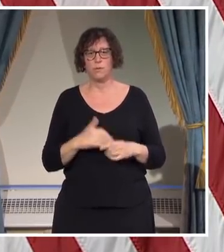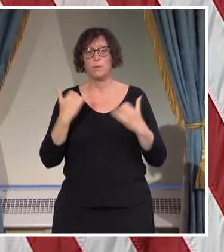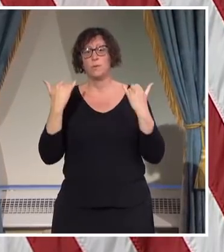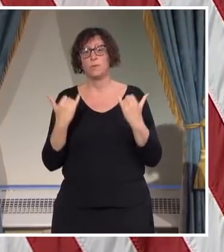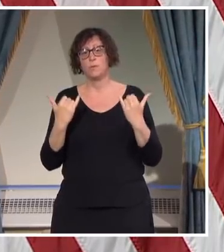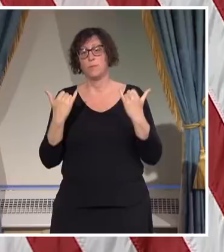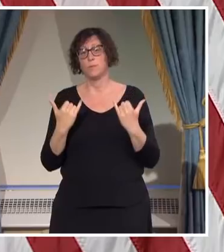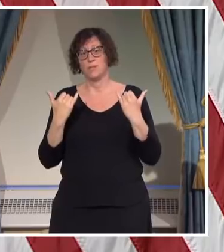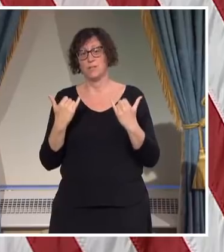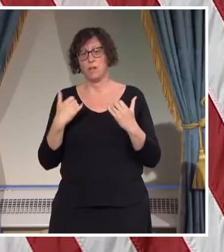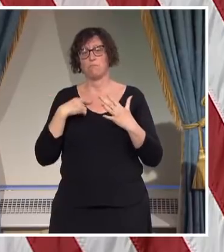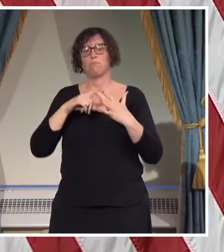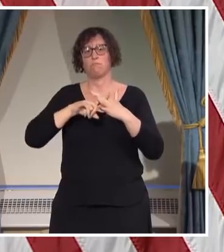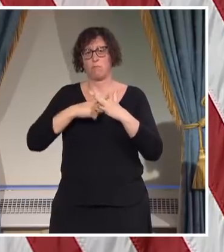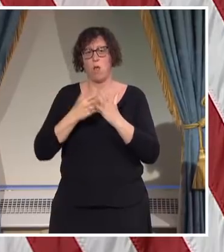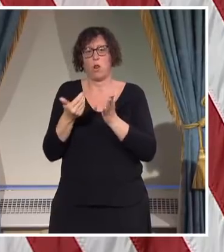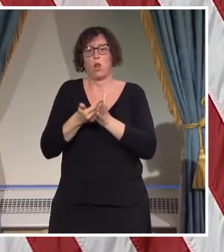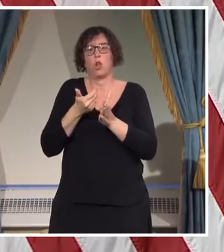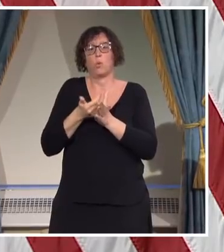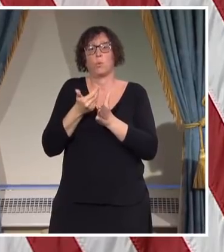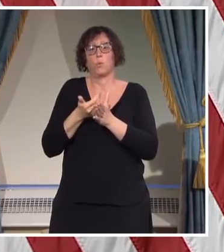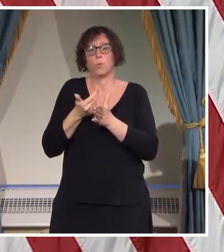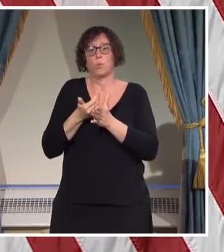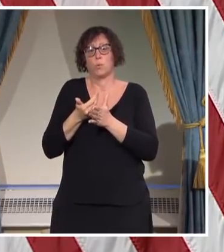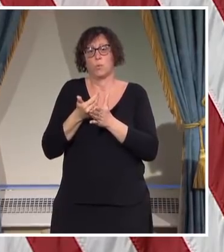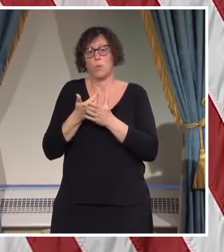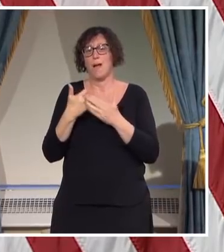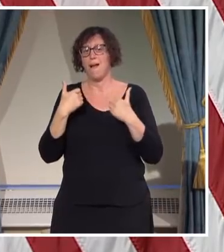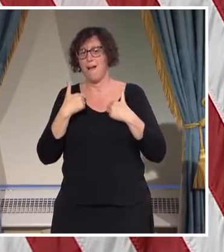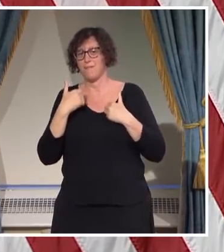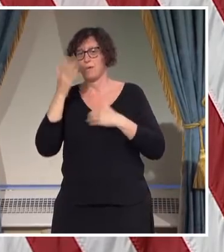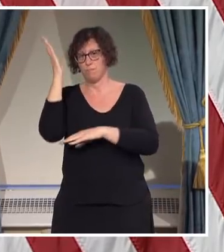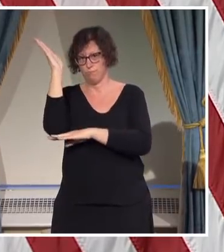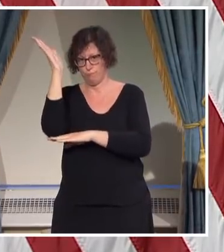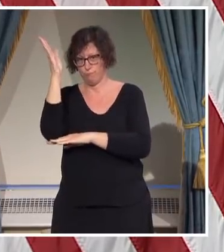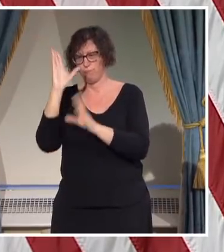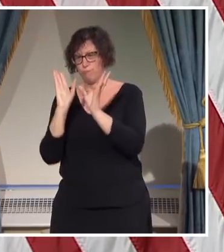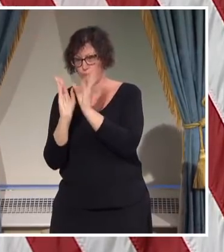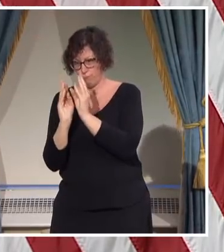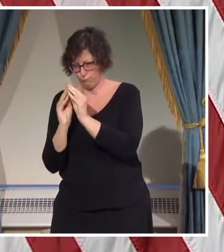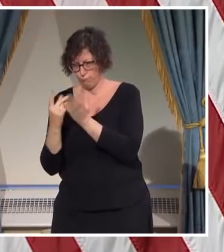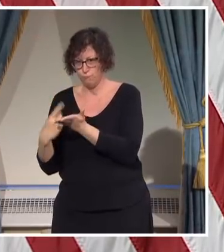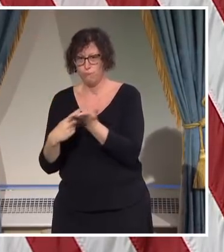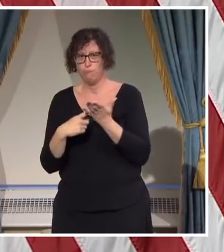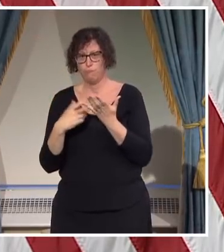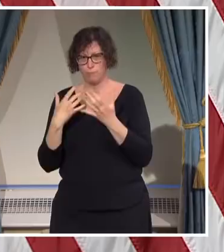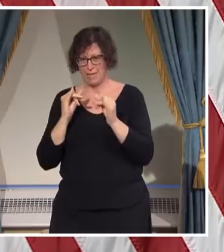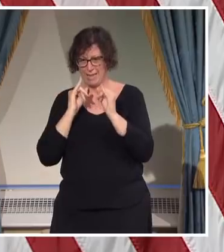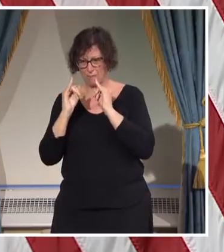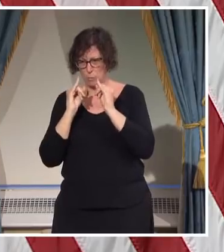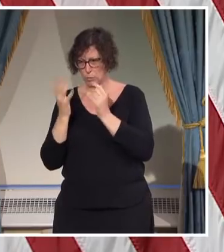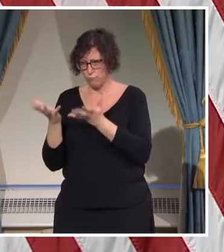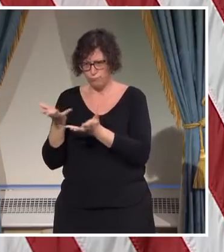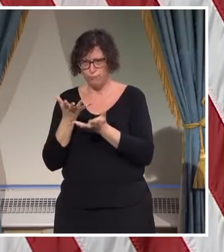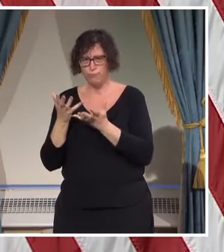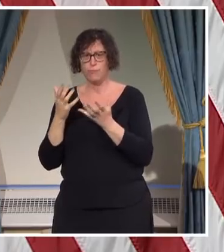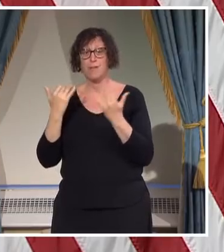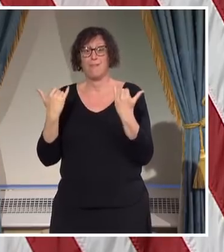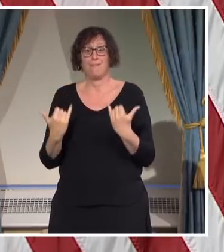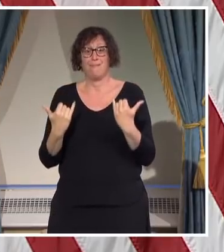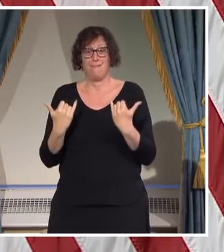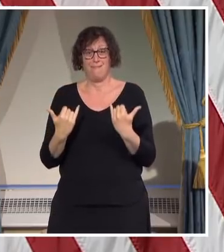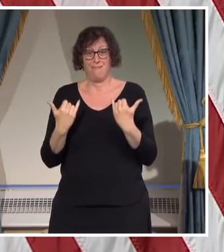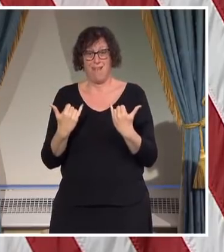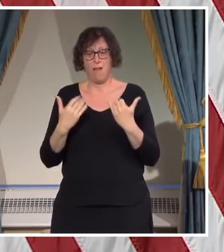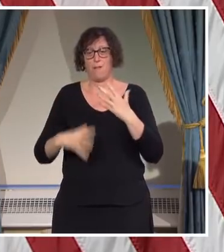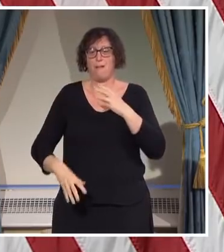conferences and individual interviews I give to the media. Every day I will do a daily message from the mayor.